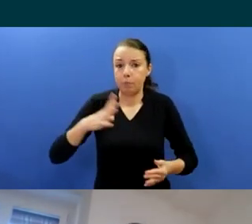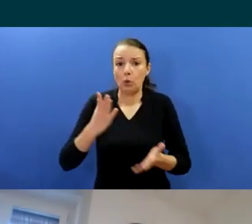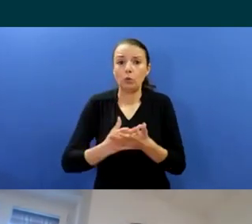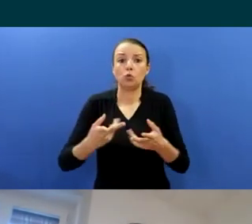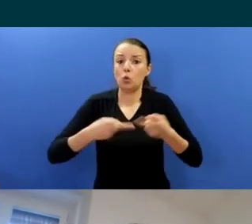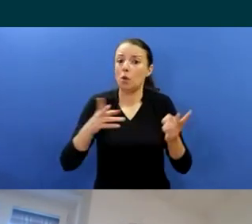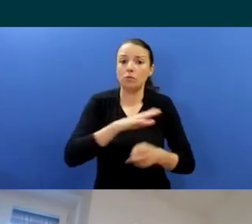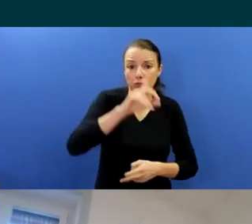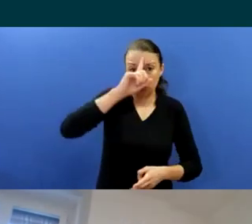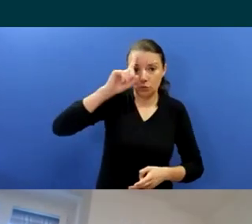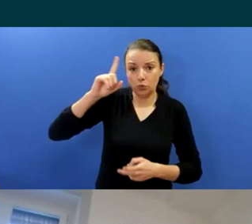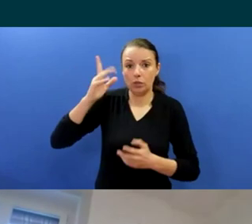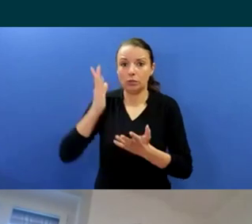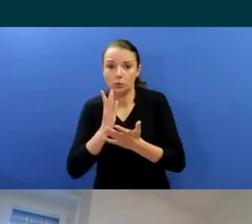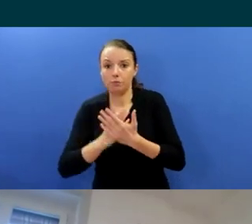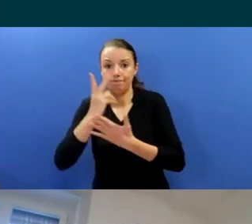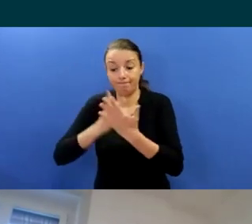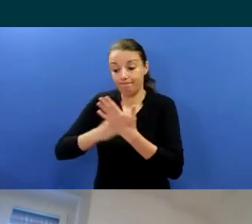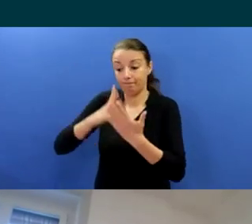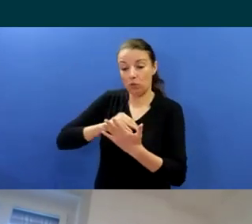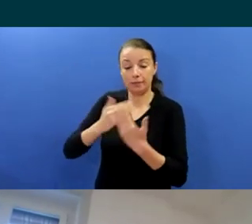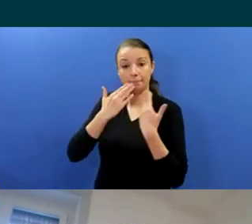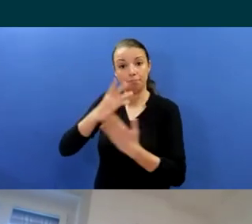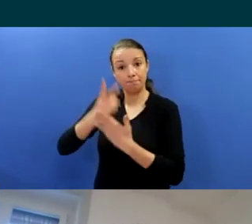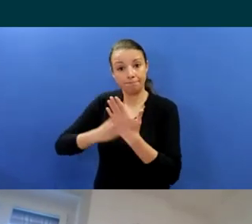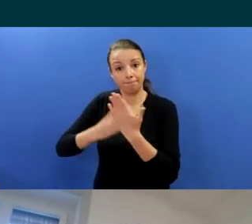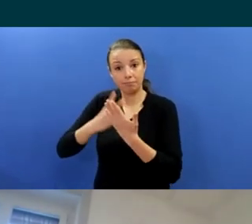basic fundamentals. And for us, it was very important to